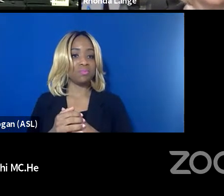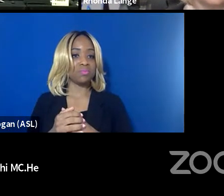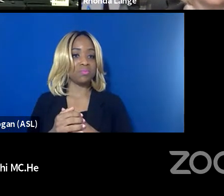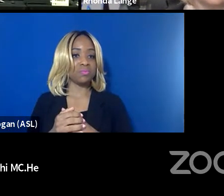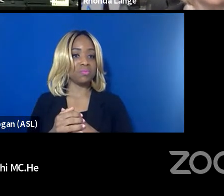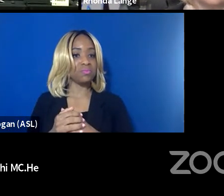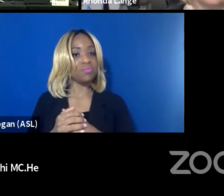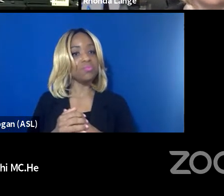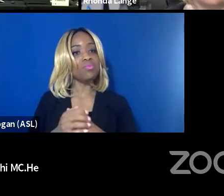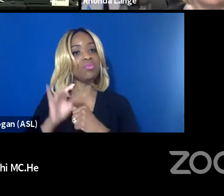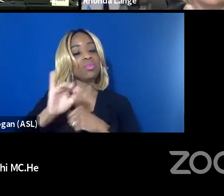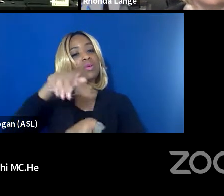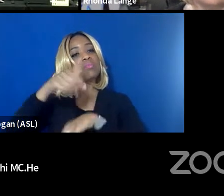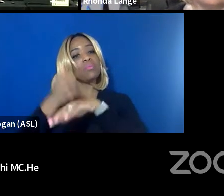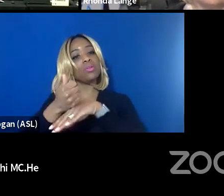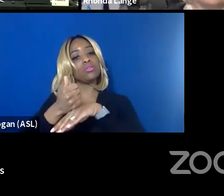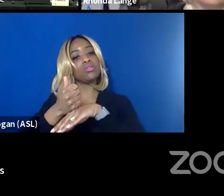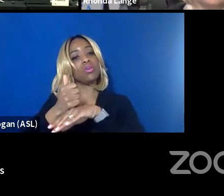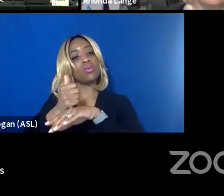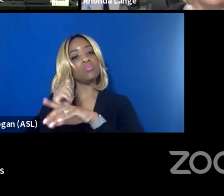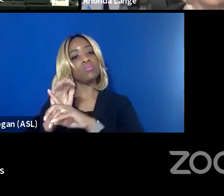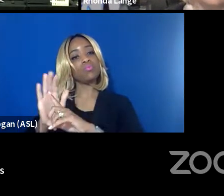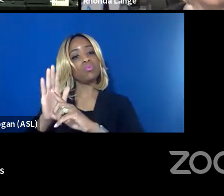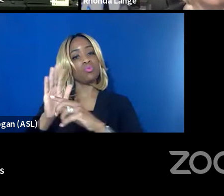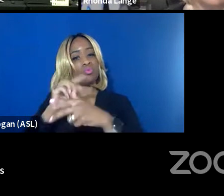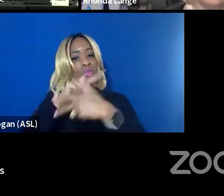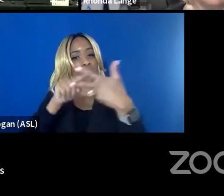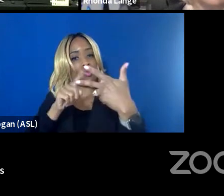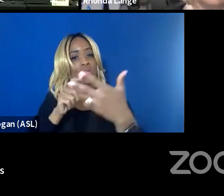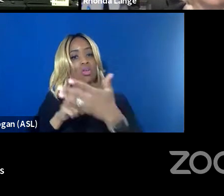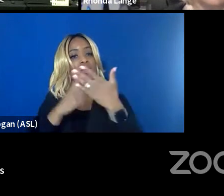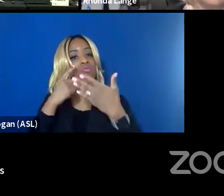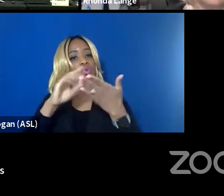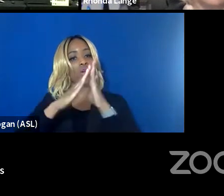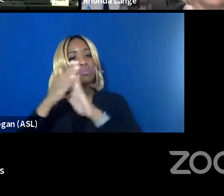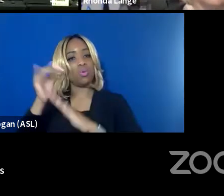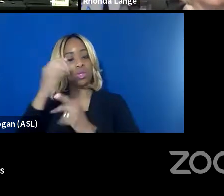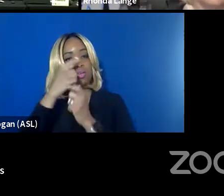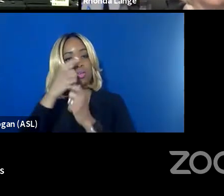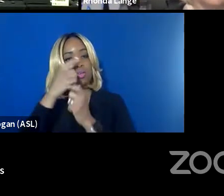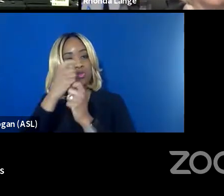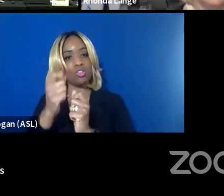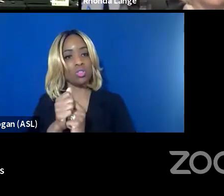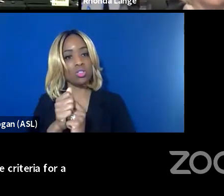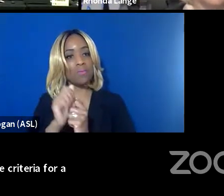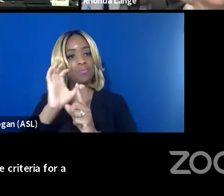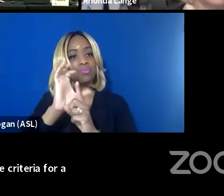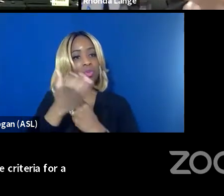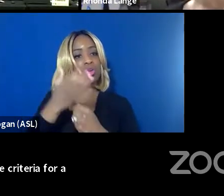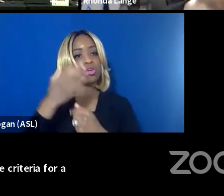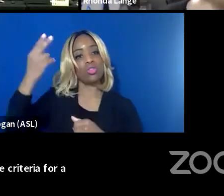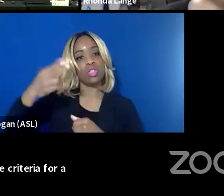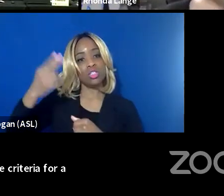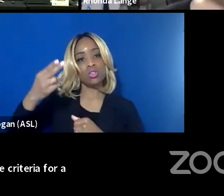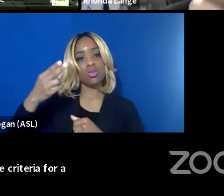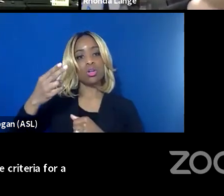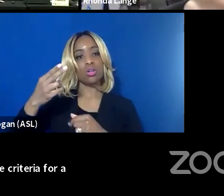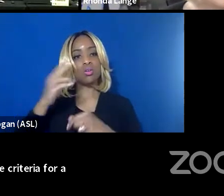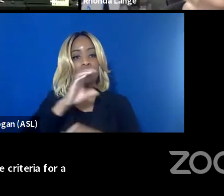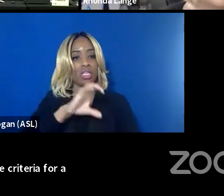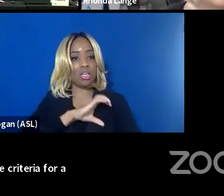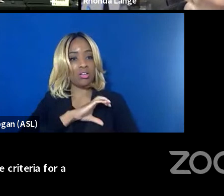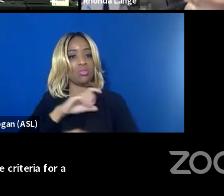It's based on your three criteria for a community of interest, cultural and historical